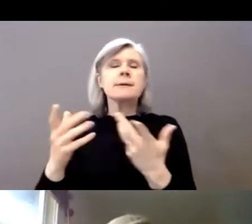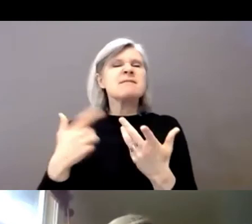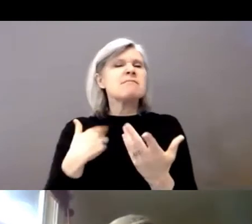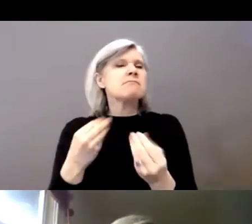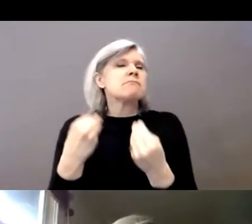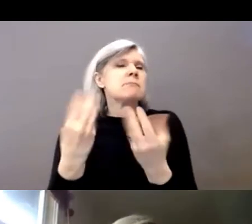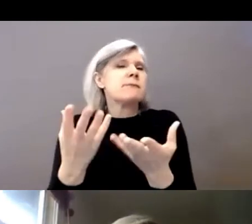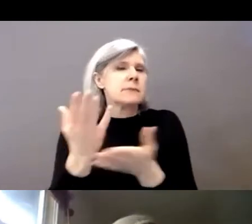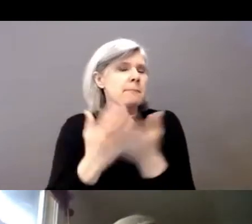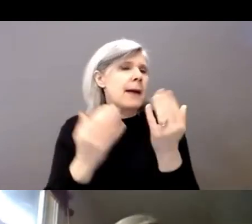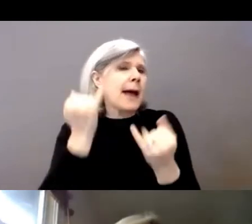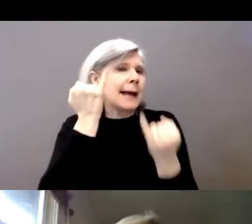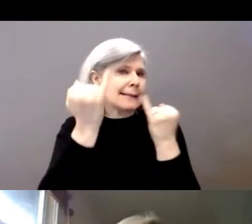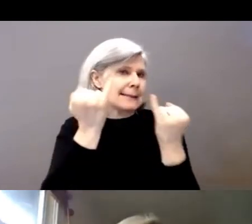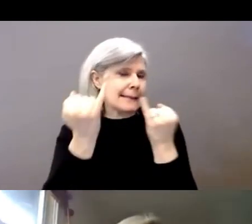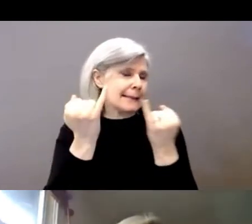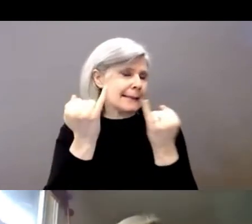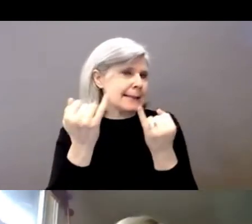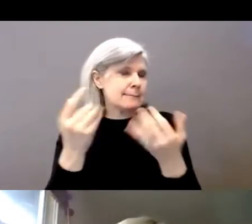with.